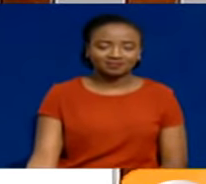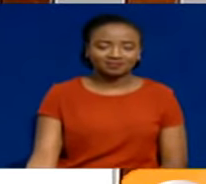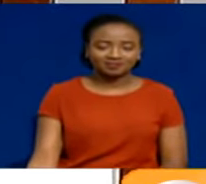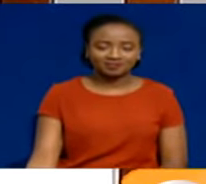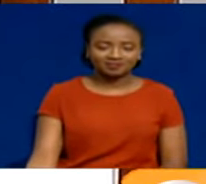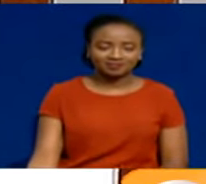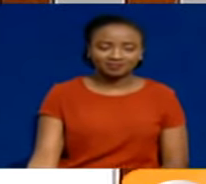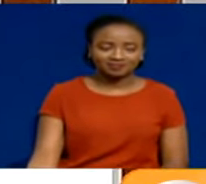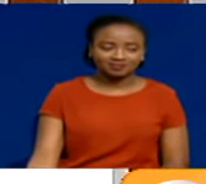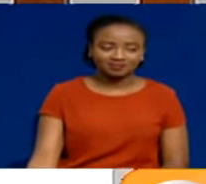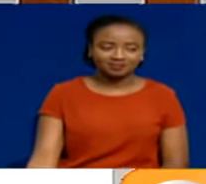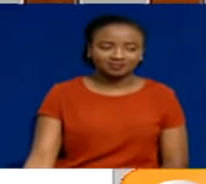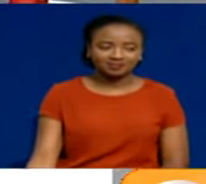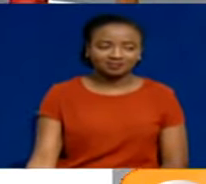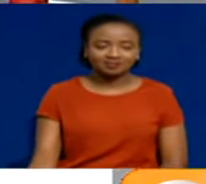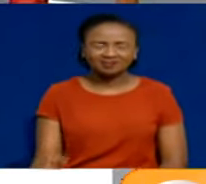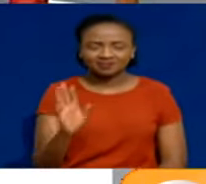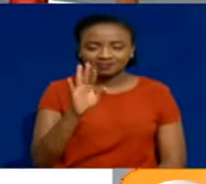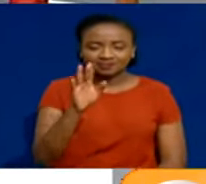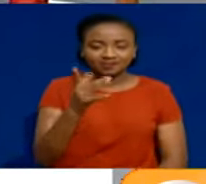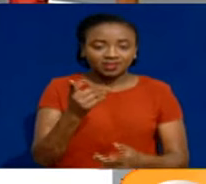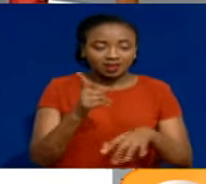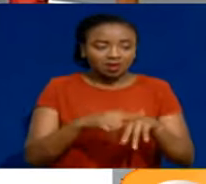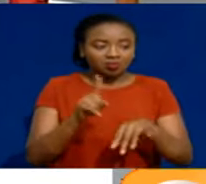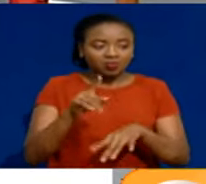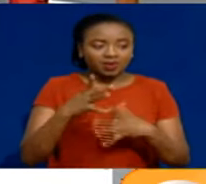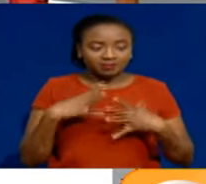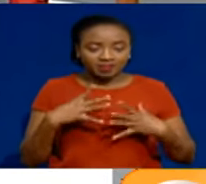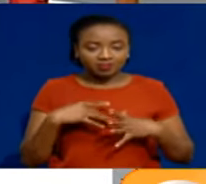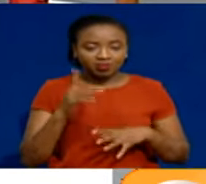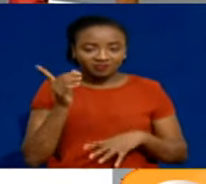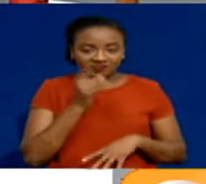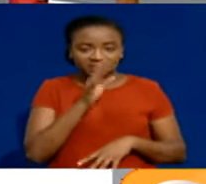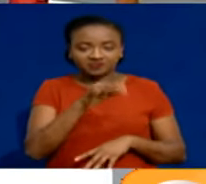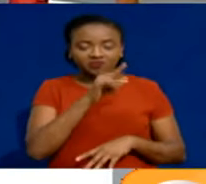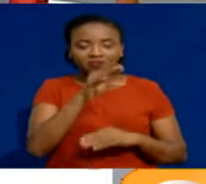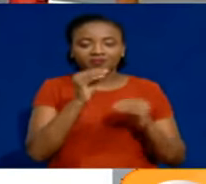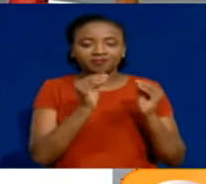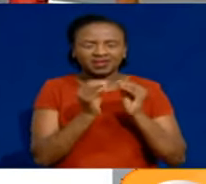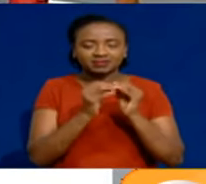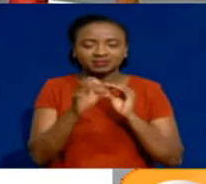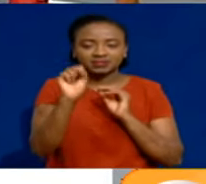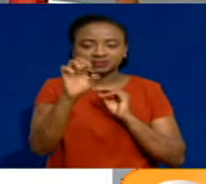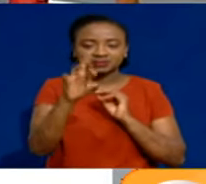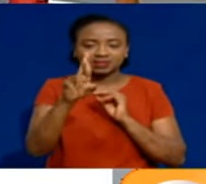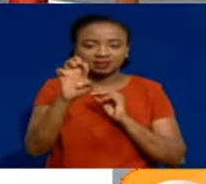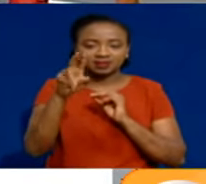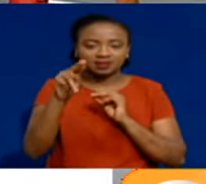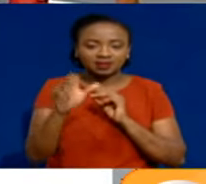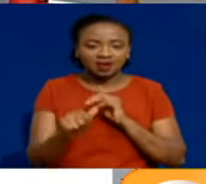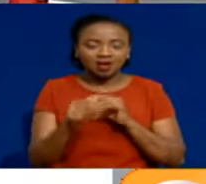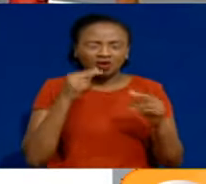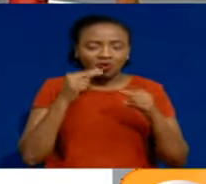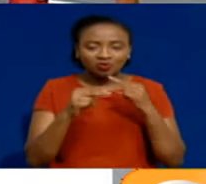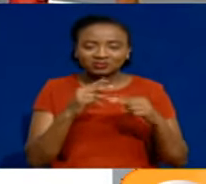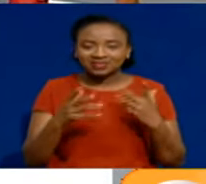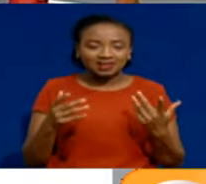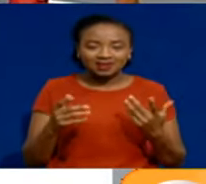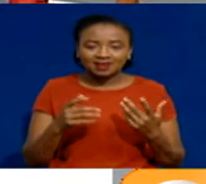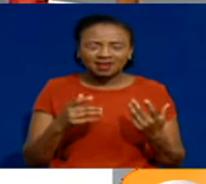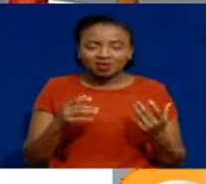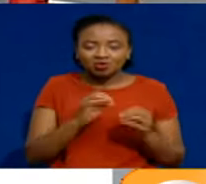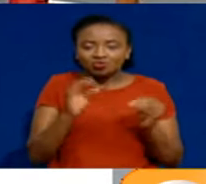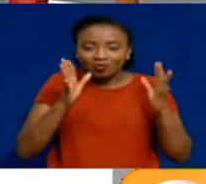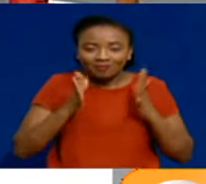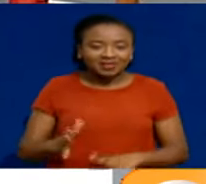there is nothing for you. By the way, by the time those people were coming downstairs from the Serena Hotel, Yeah. Nobody knew who Raila was going to endorse that